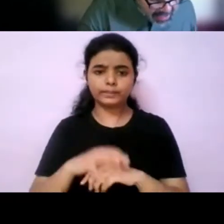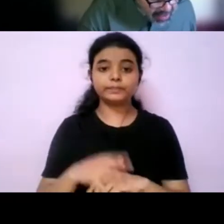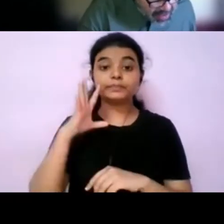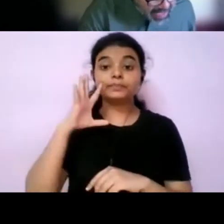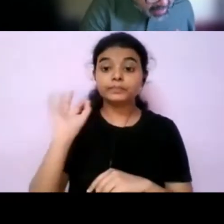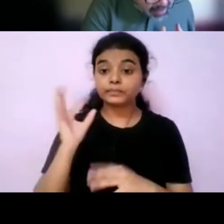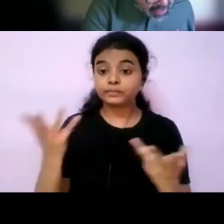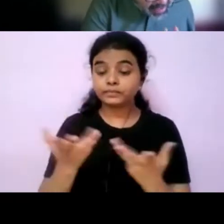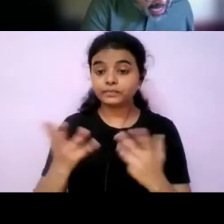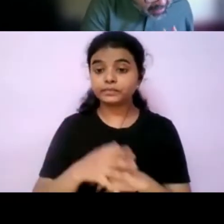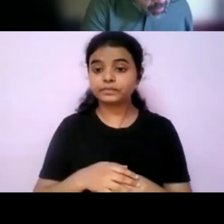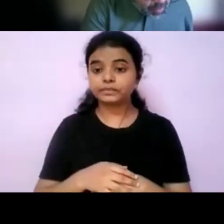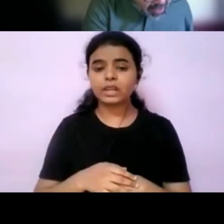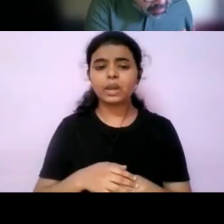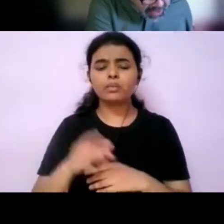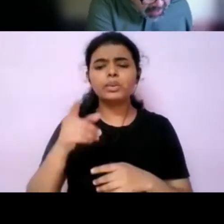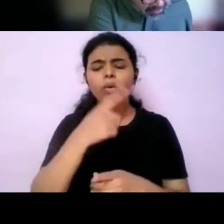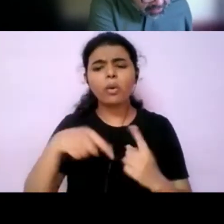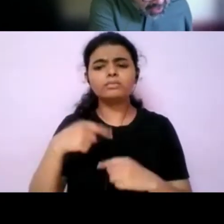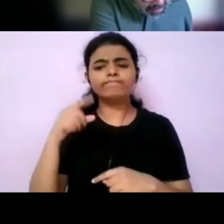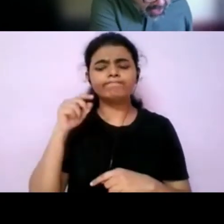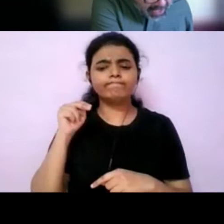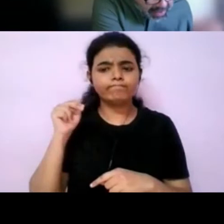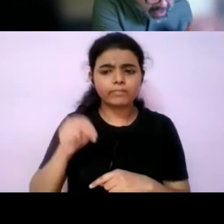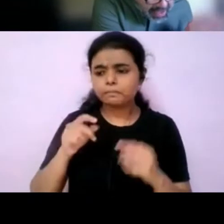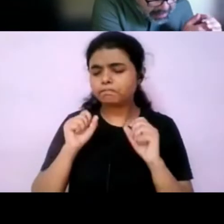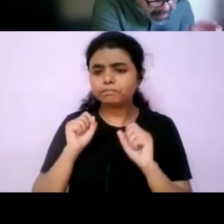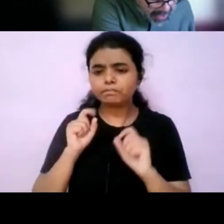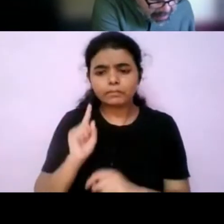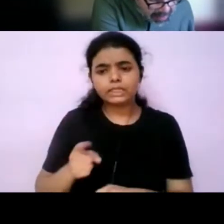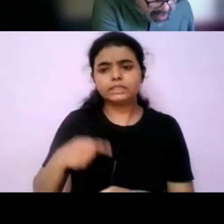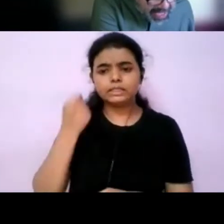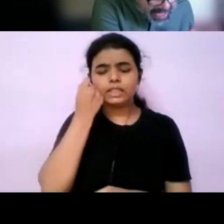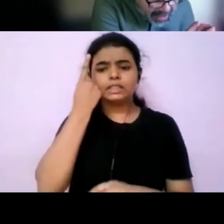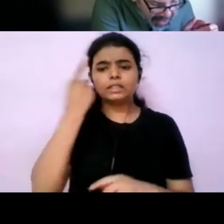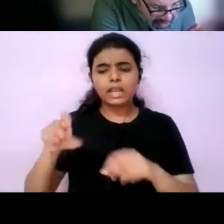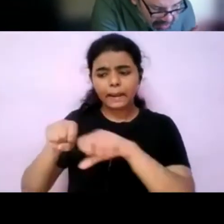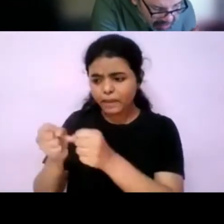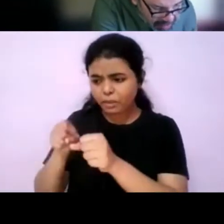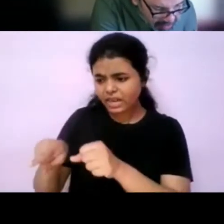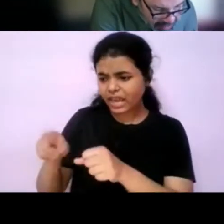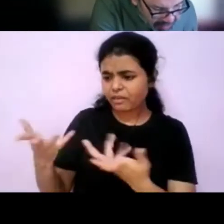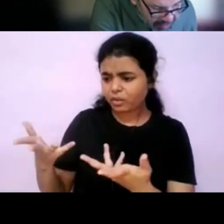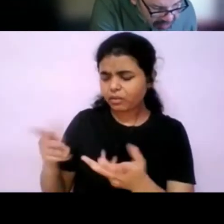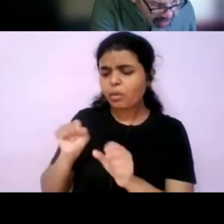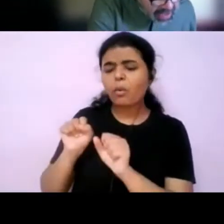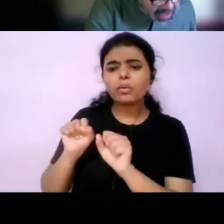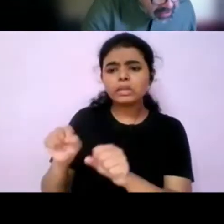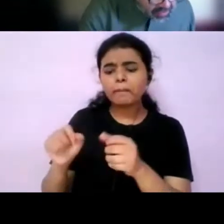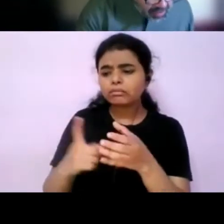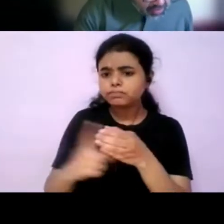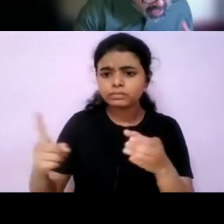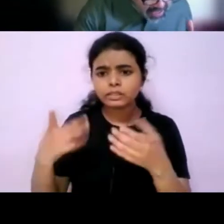need to have a way of bringing in fatigue, pain, and impairment, and how they contribute to exclusion.